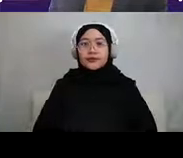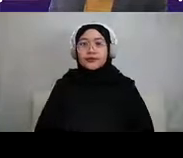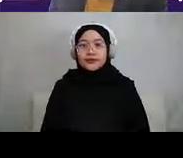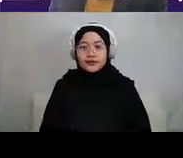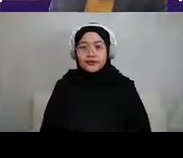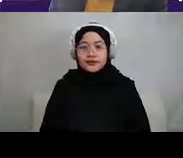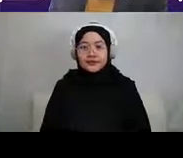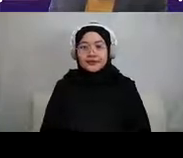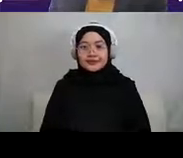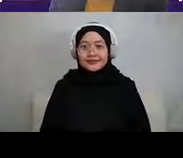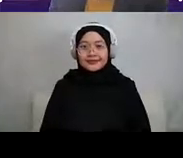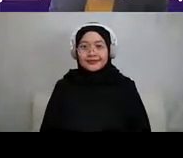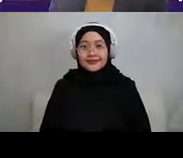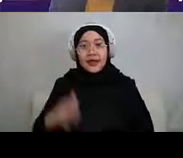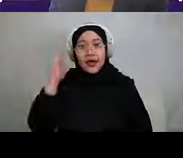Mr. Sandeep?